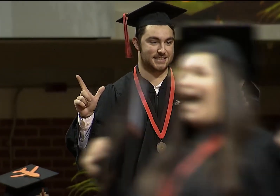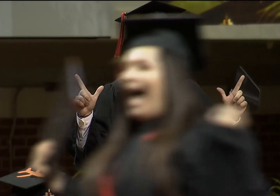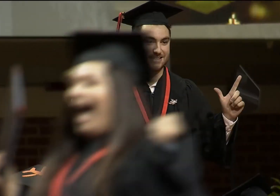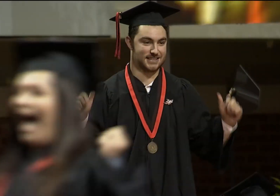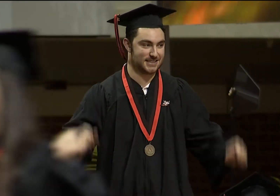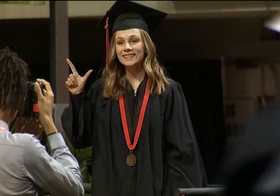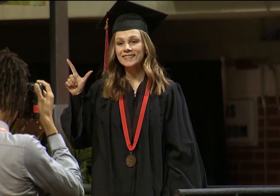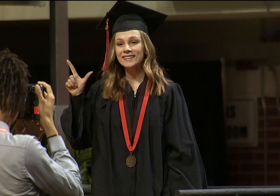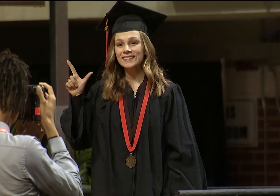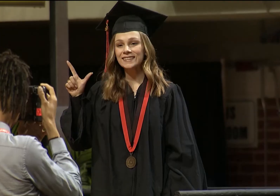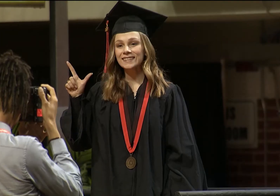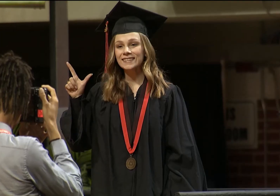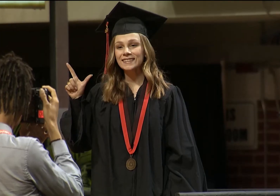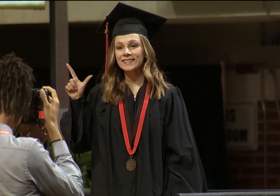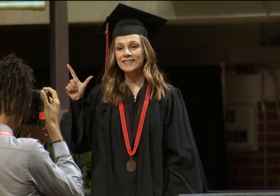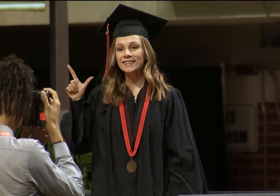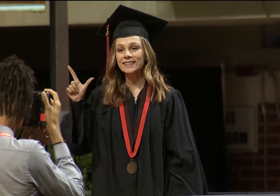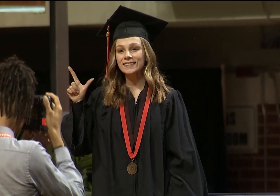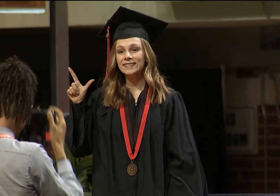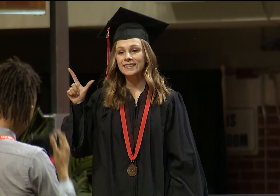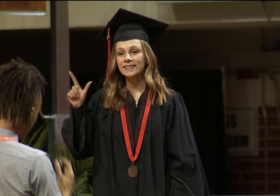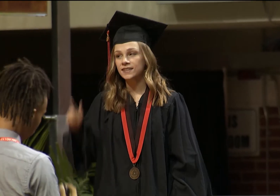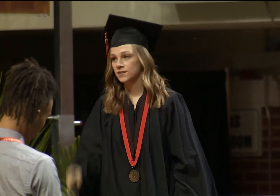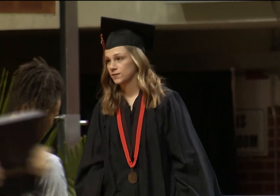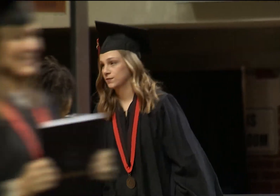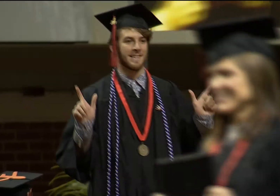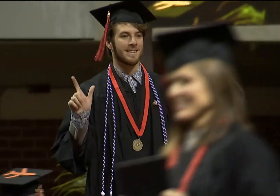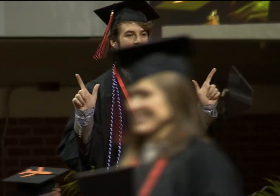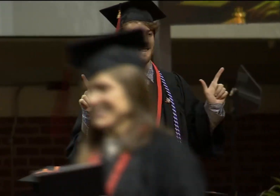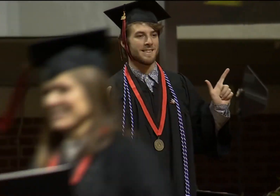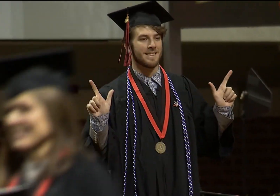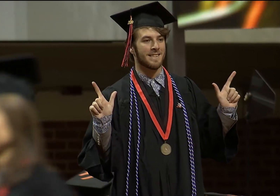Samuel Clark. Nicole Damas.